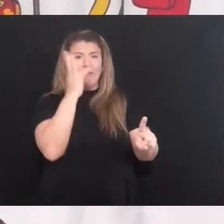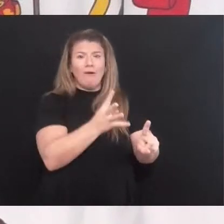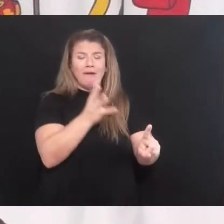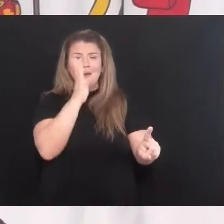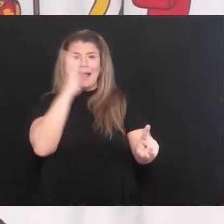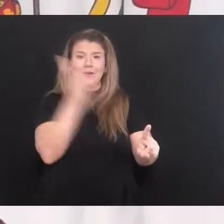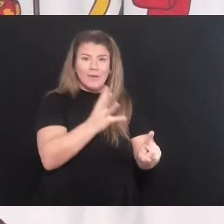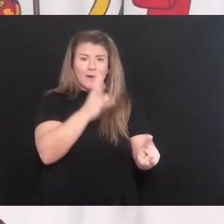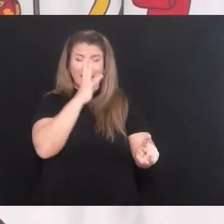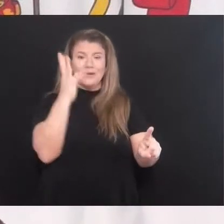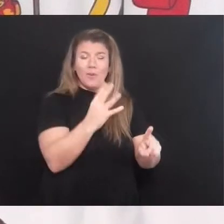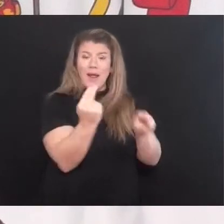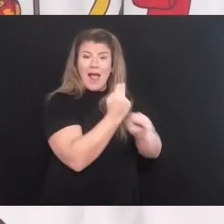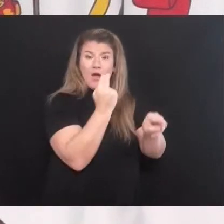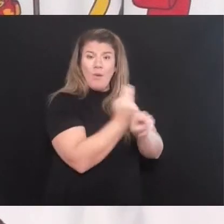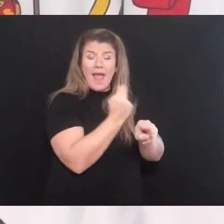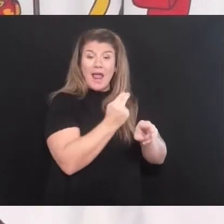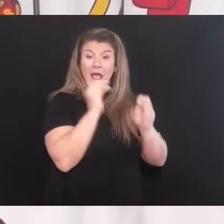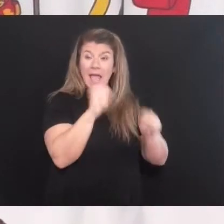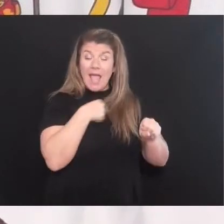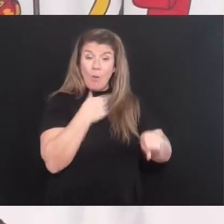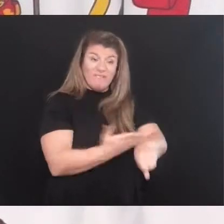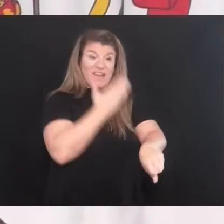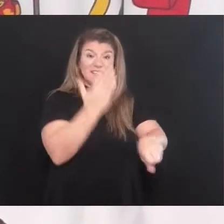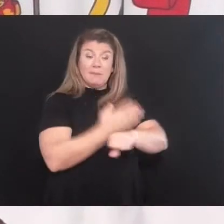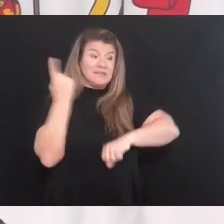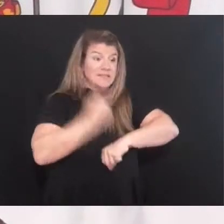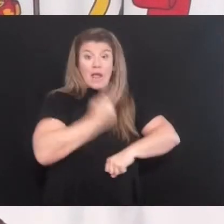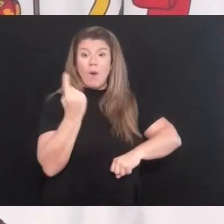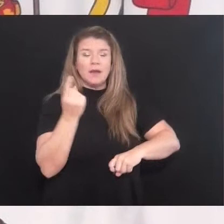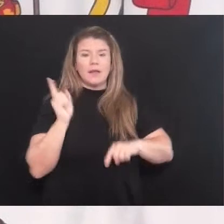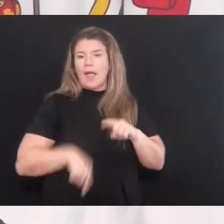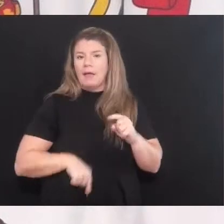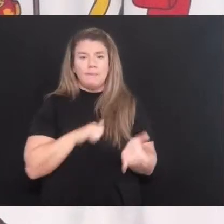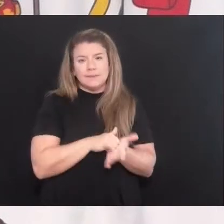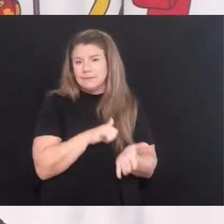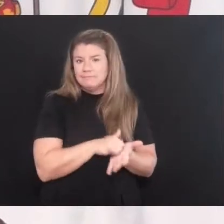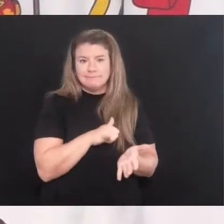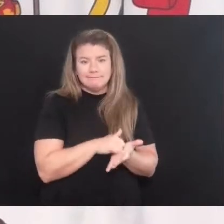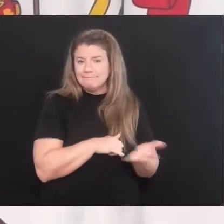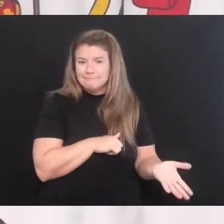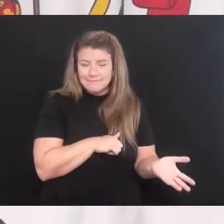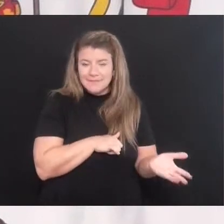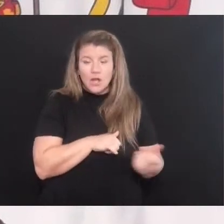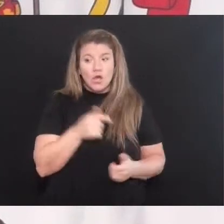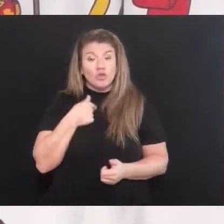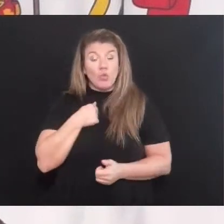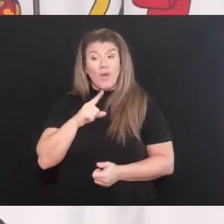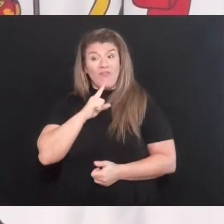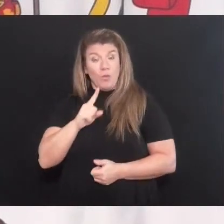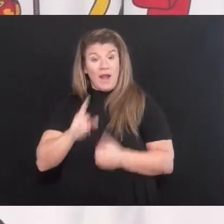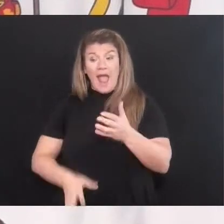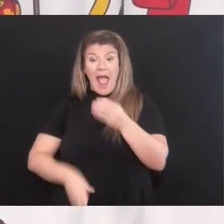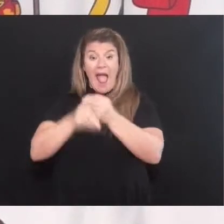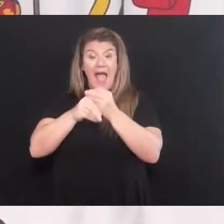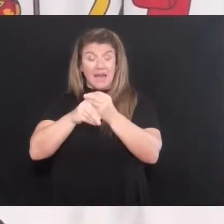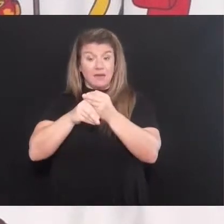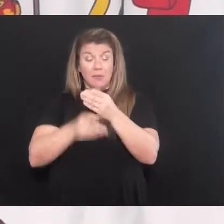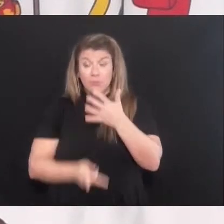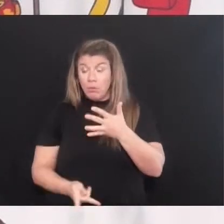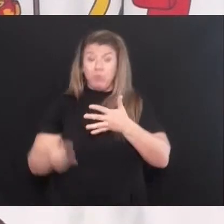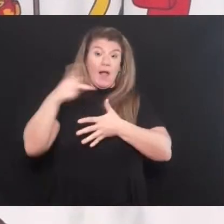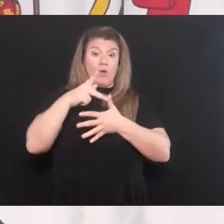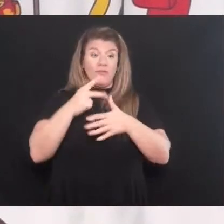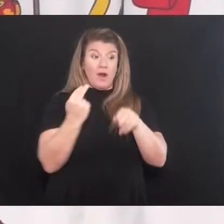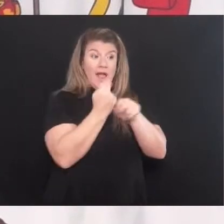happen to our highways, you're not going to fix them all on day one. That's all there is to it. We have put a real priority on our highways, have we not?